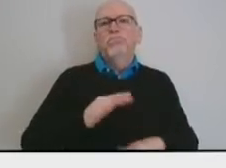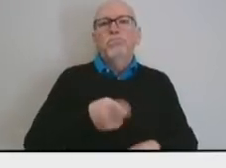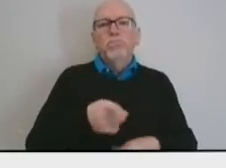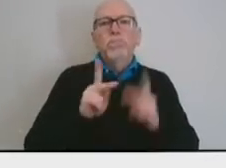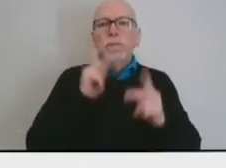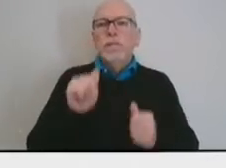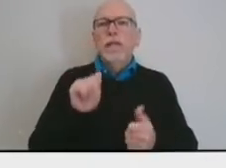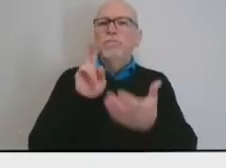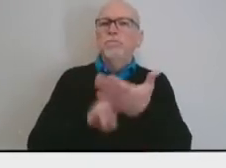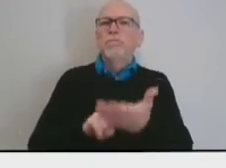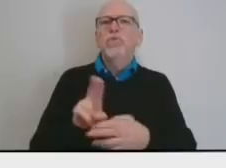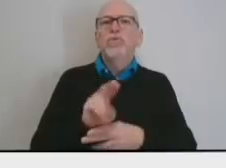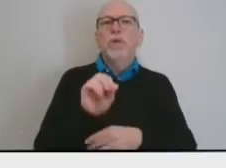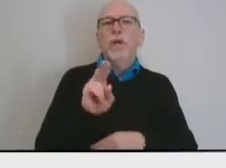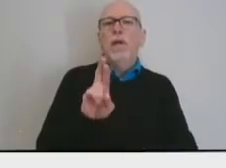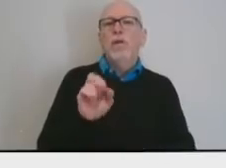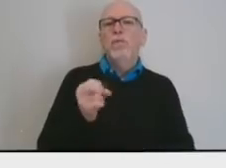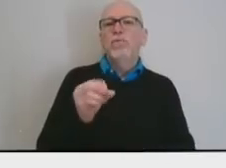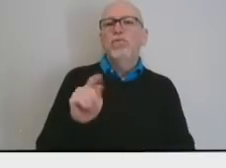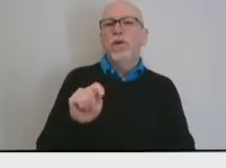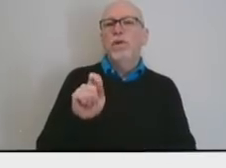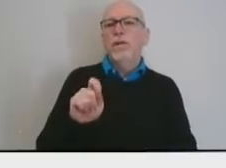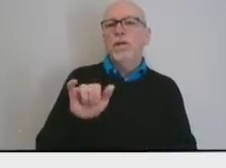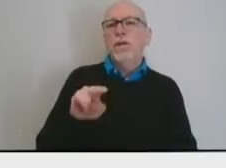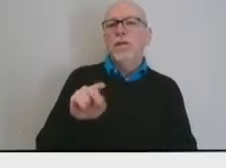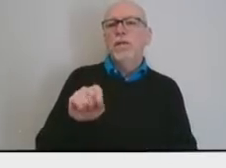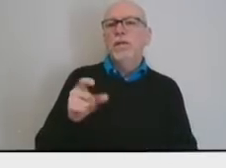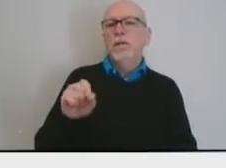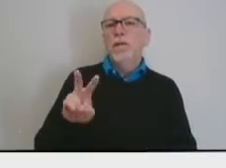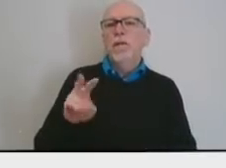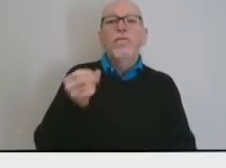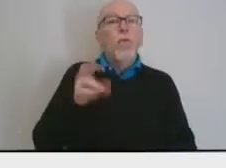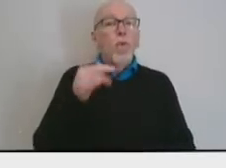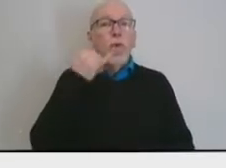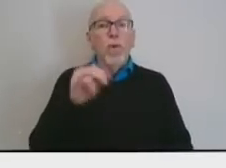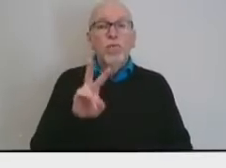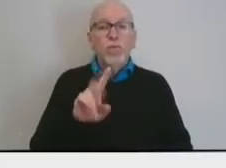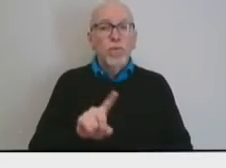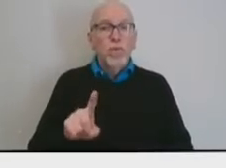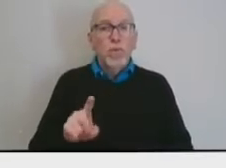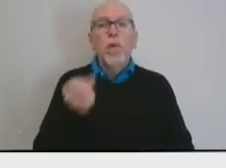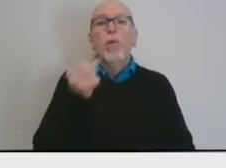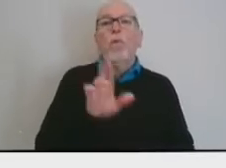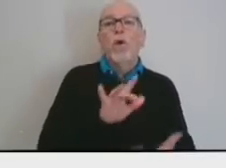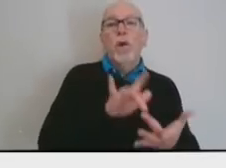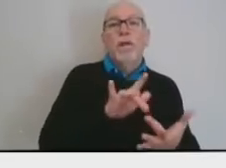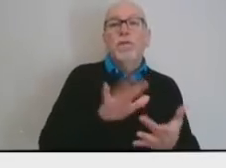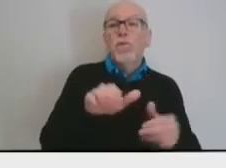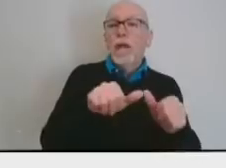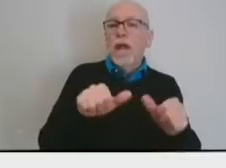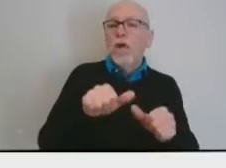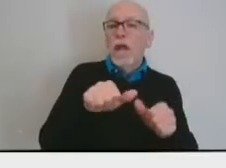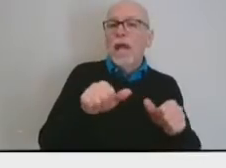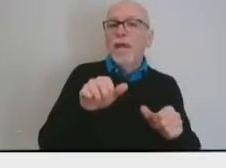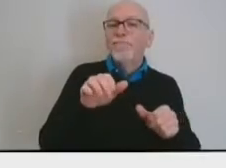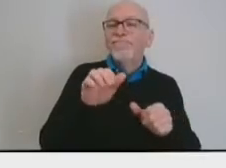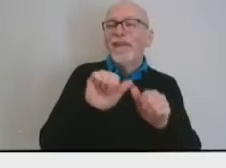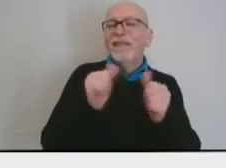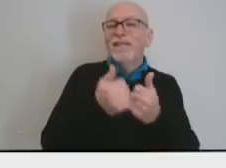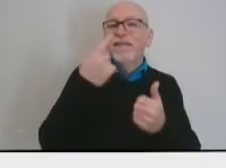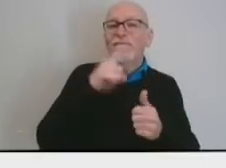using ourshot.in.gov, by calling 211, or by contacting area agencies on